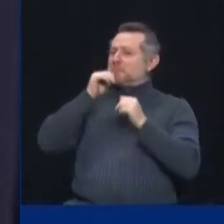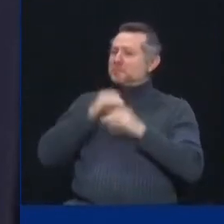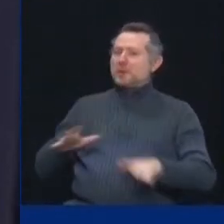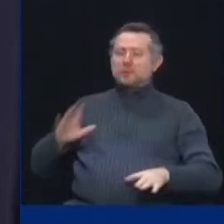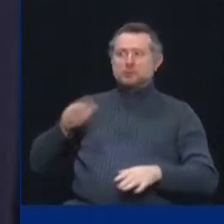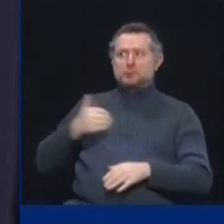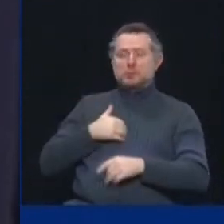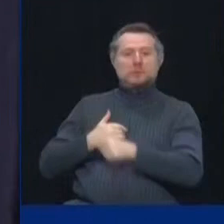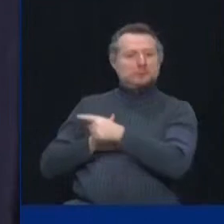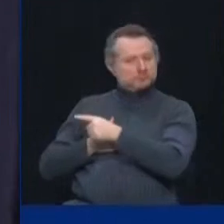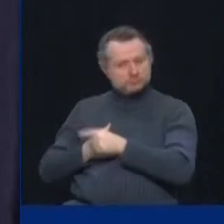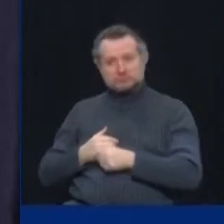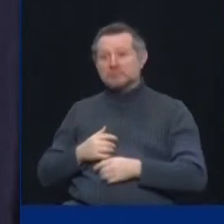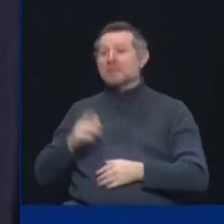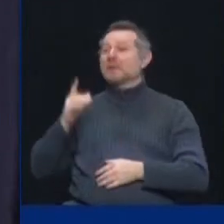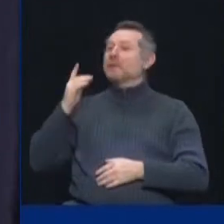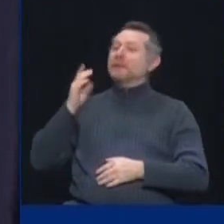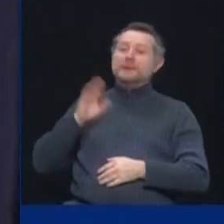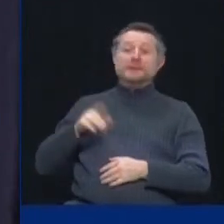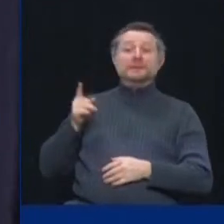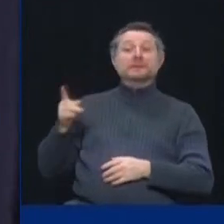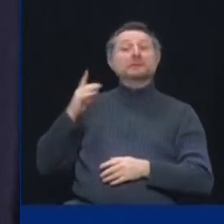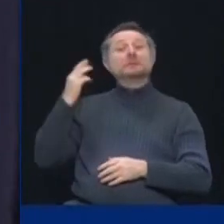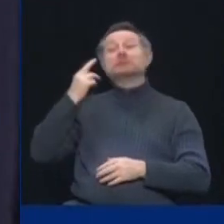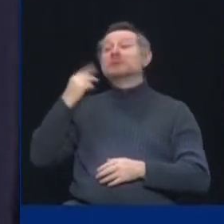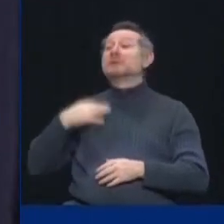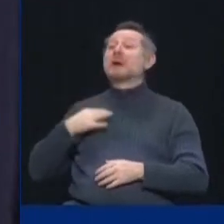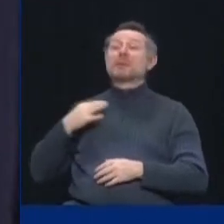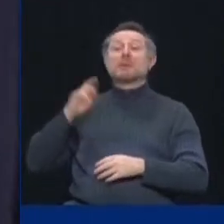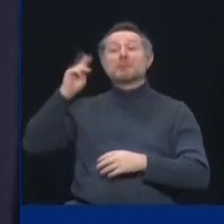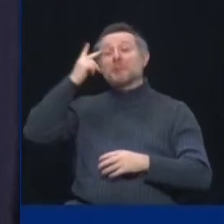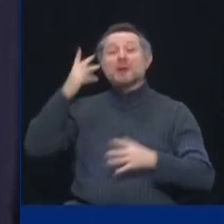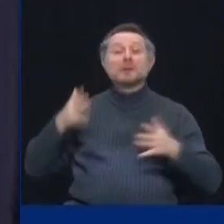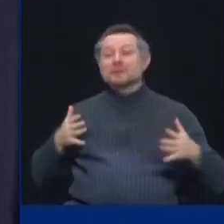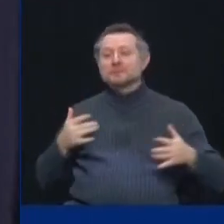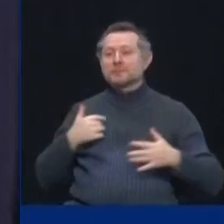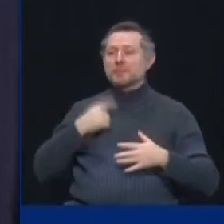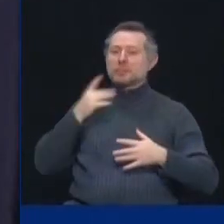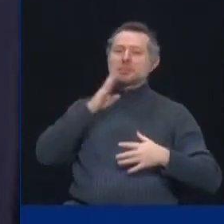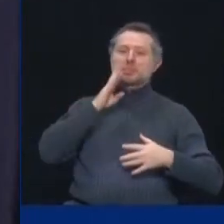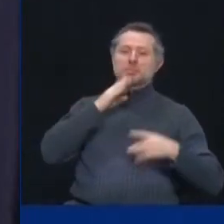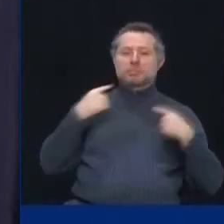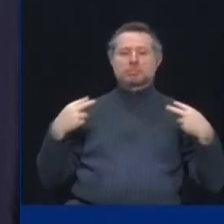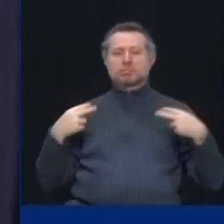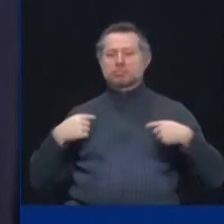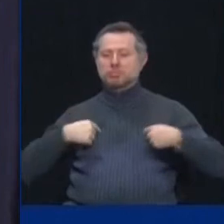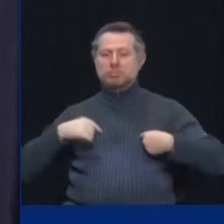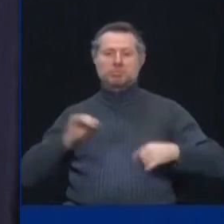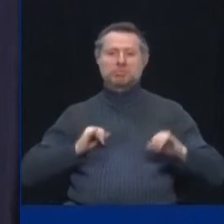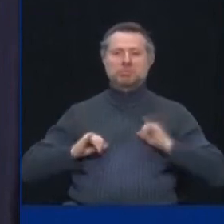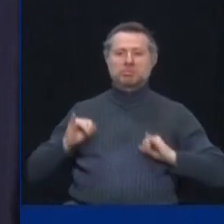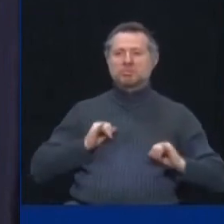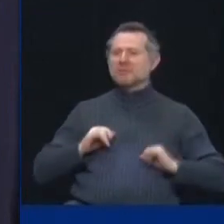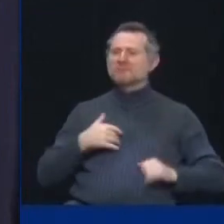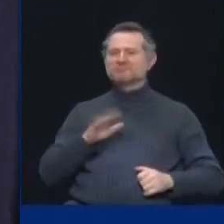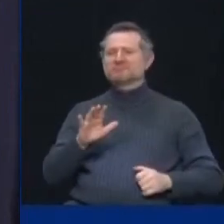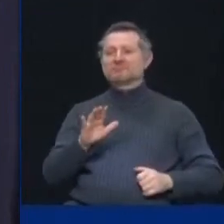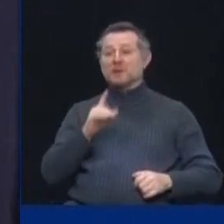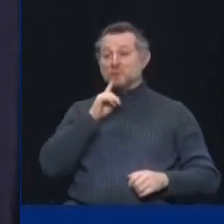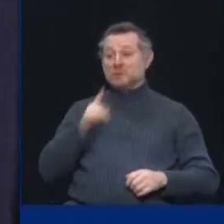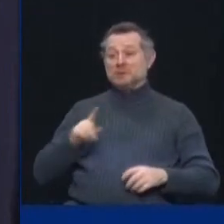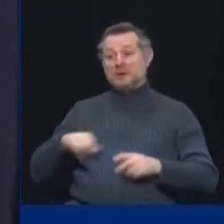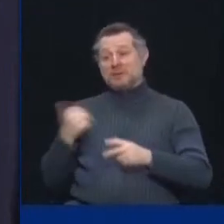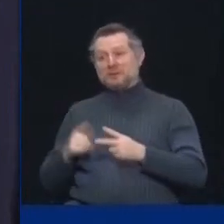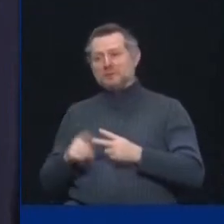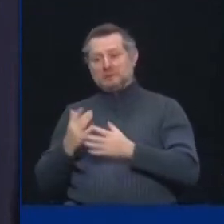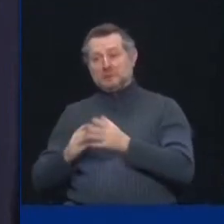service because they like to talk, and it's about their ego, and then there are people in public service who actually have the ability and